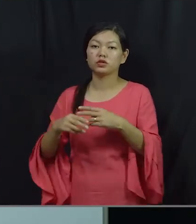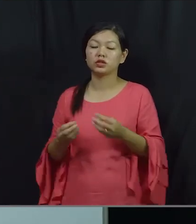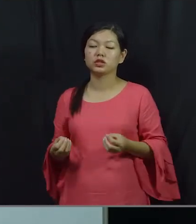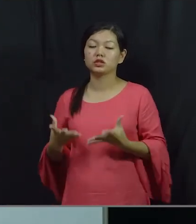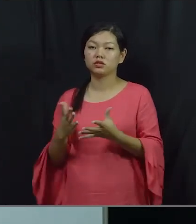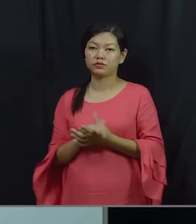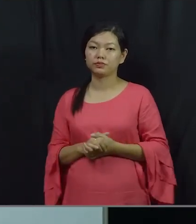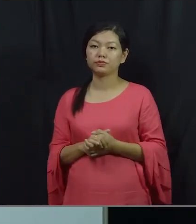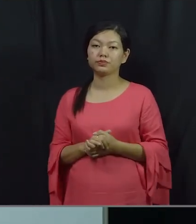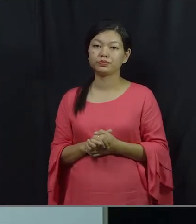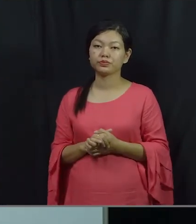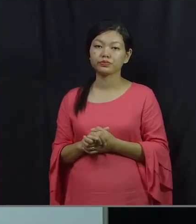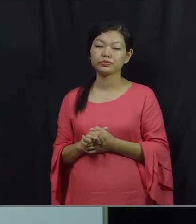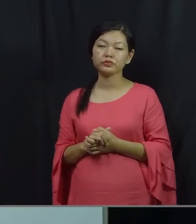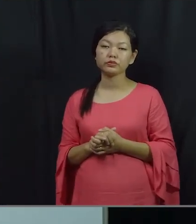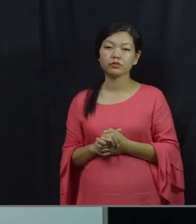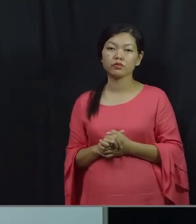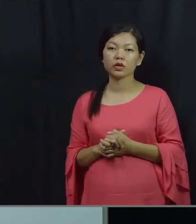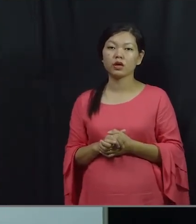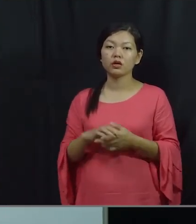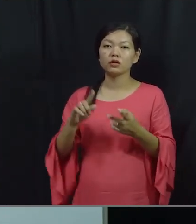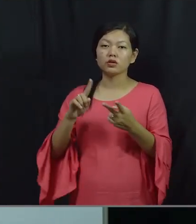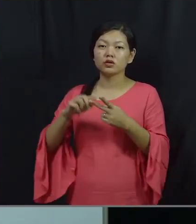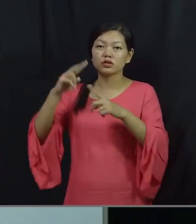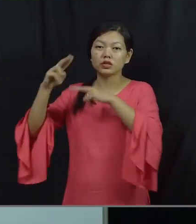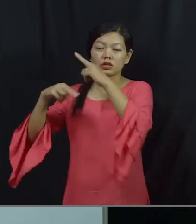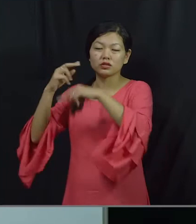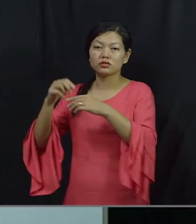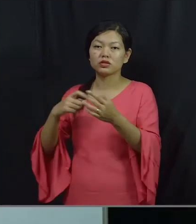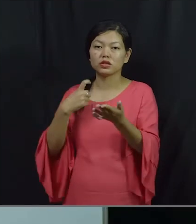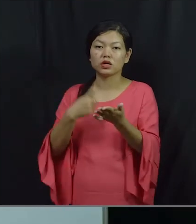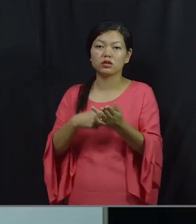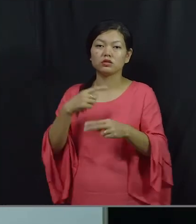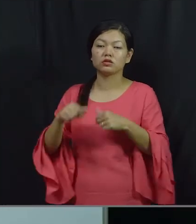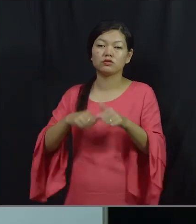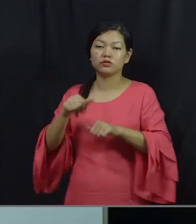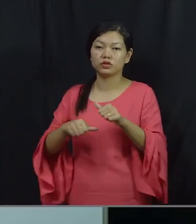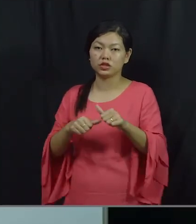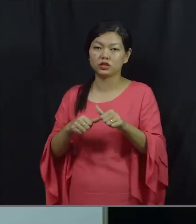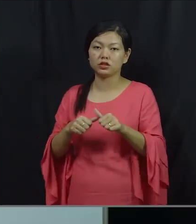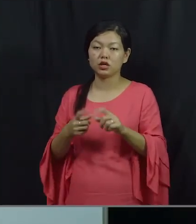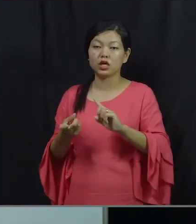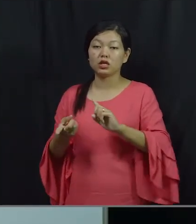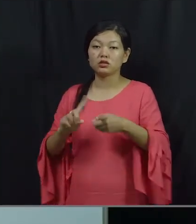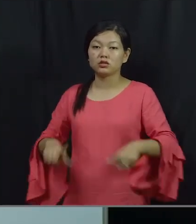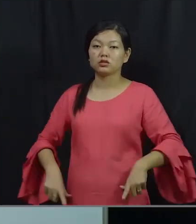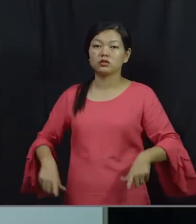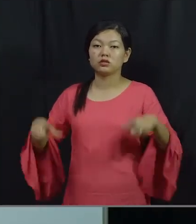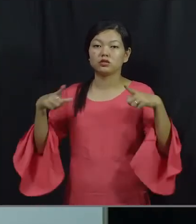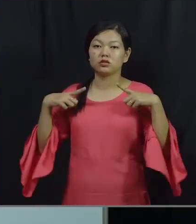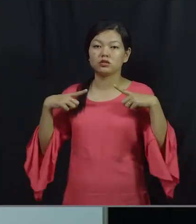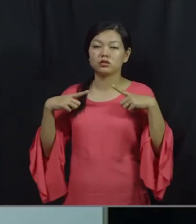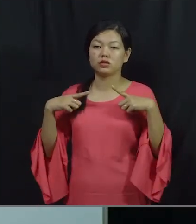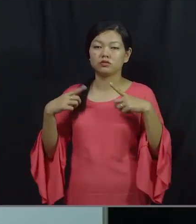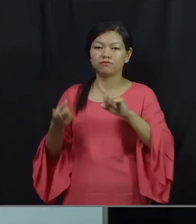then came the Industrial Revolution stage. This stage of business completely changed the human life. With the development